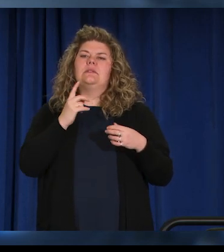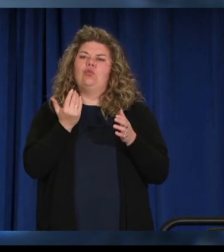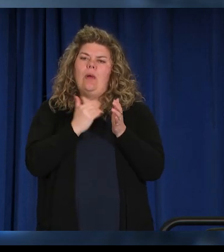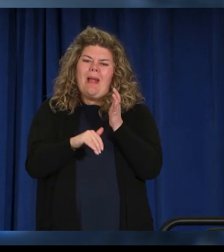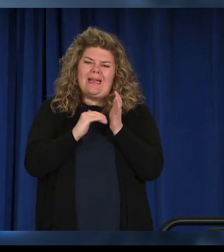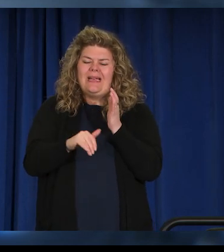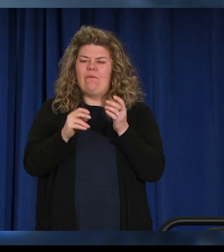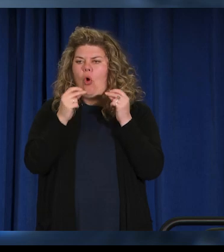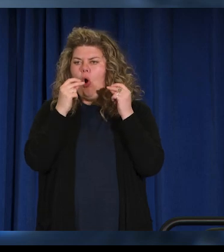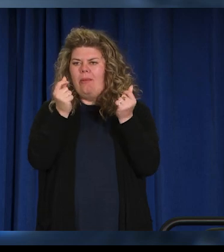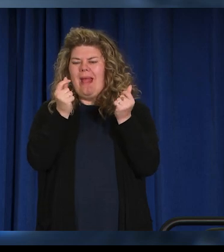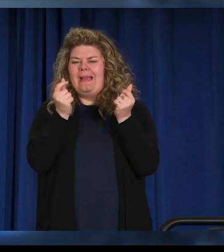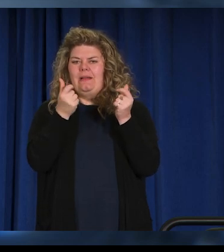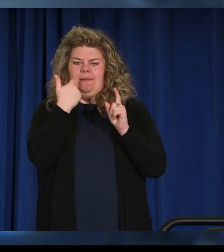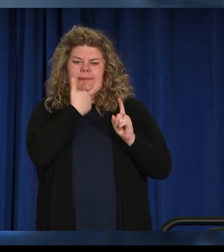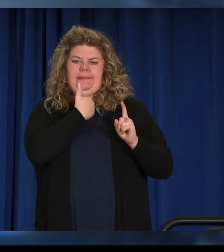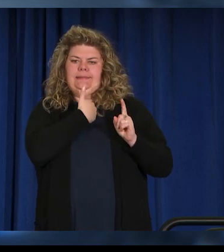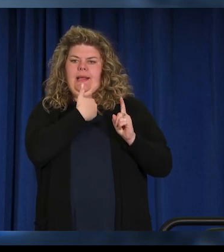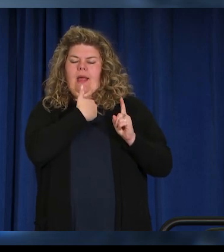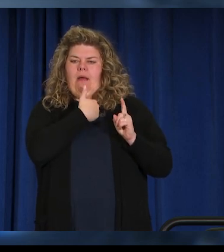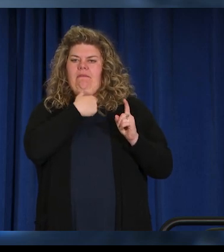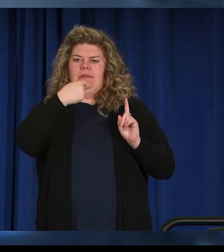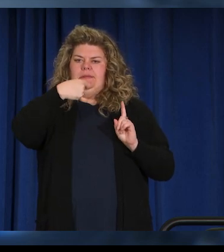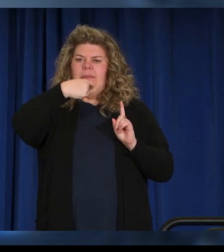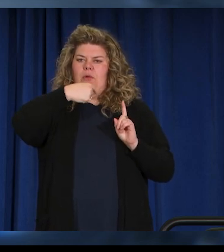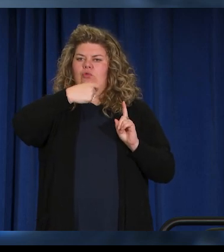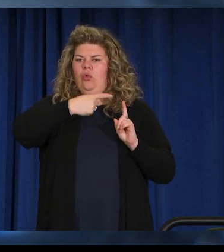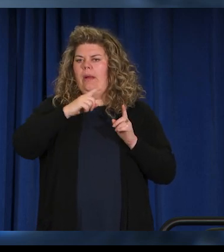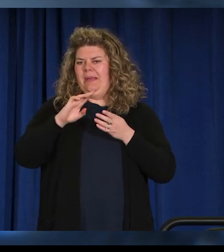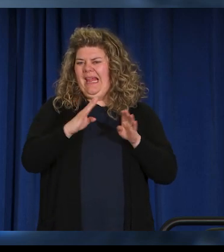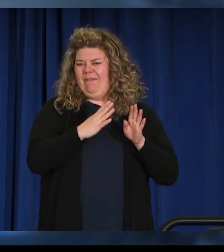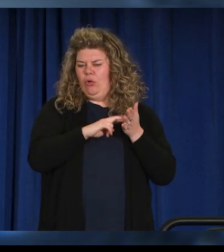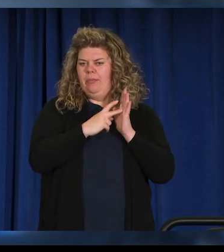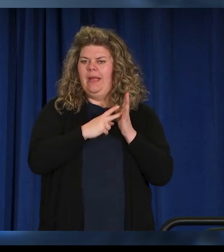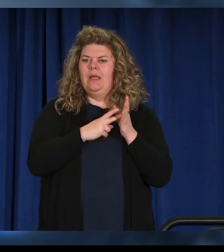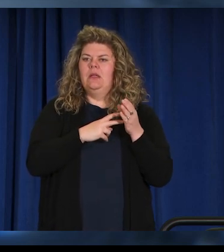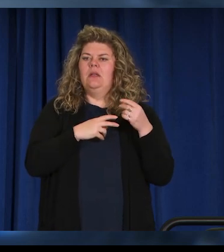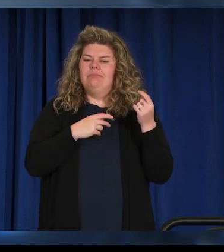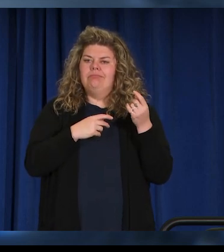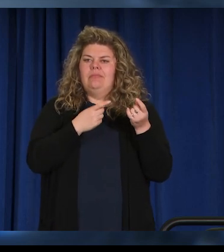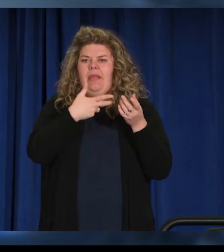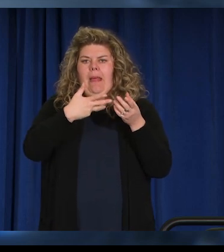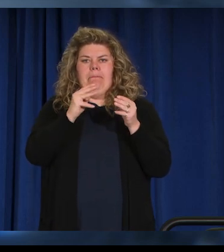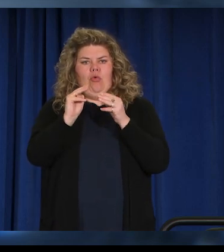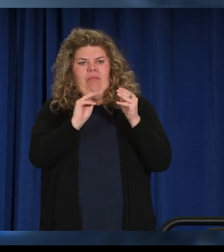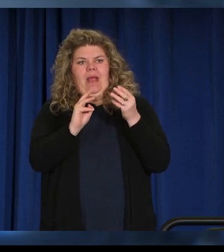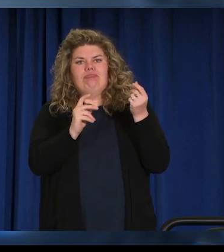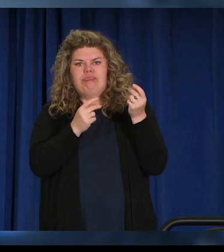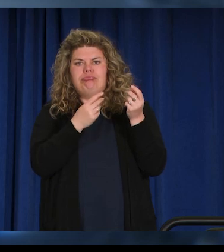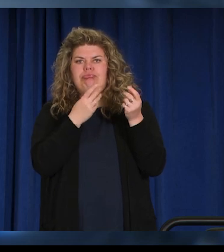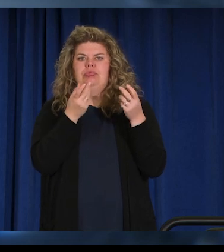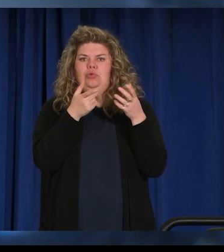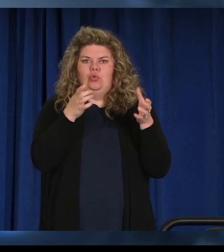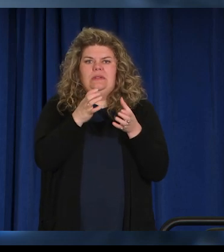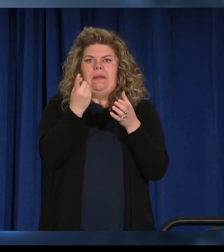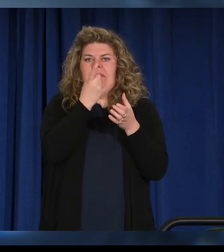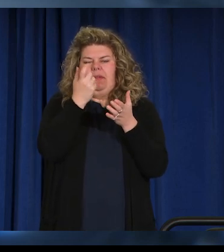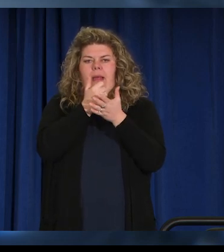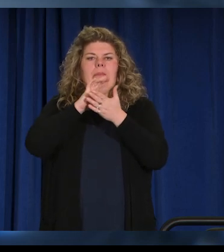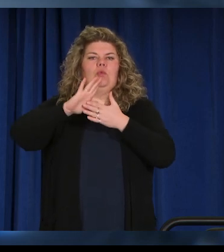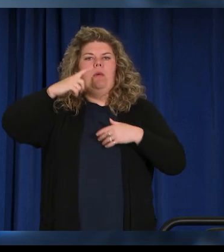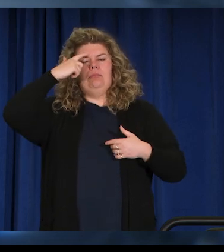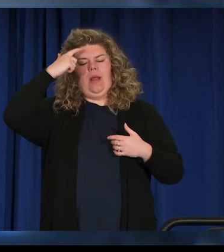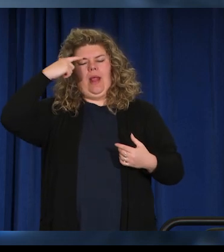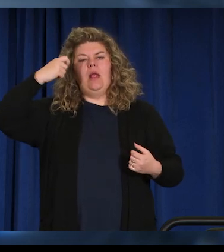automatic, self-stimulatory behavior. It results in self-regulation of the sympathetic nervous system.